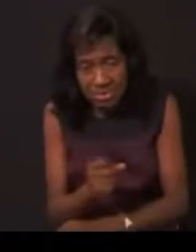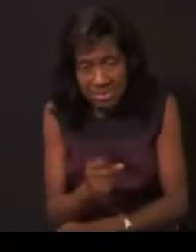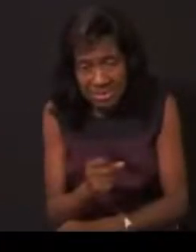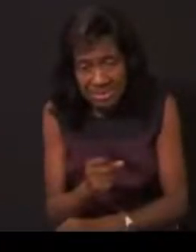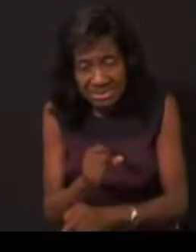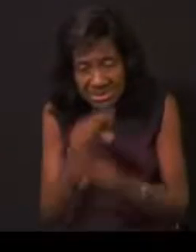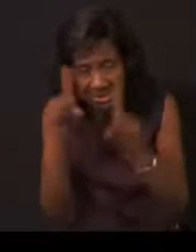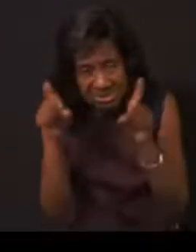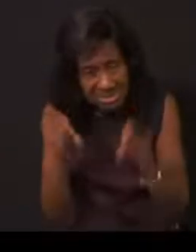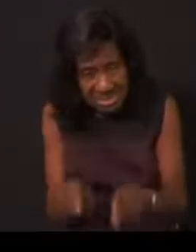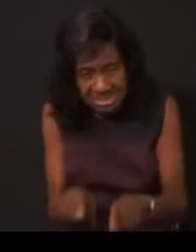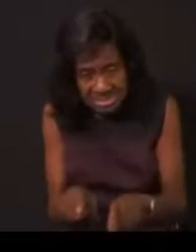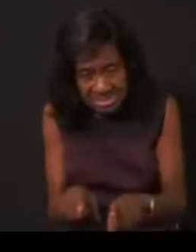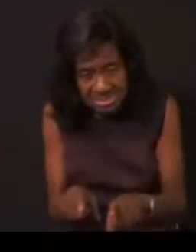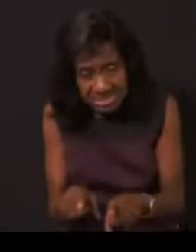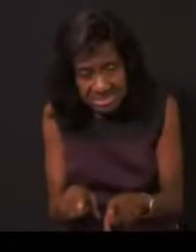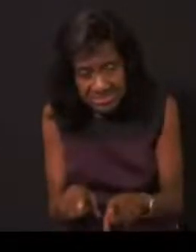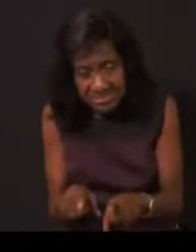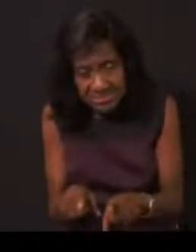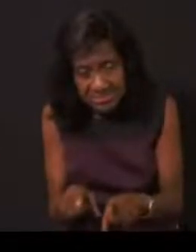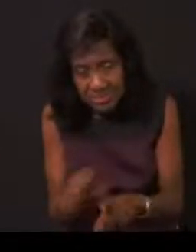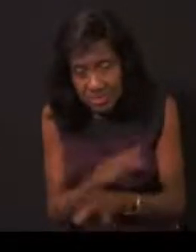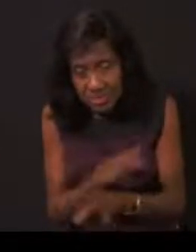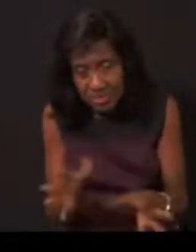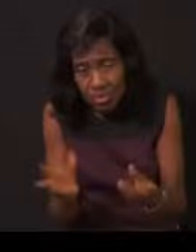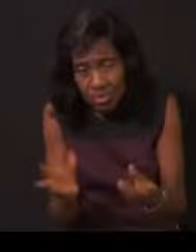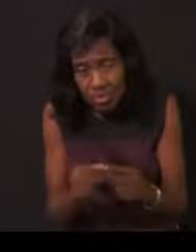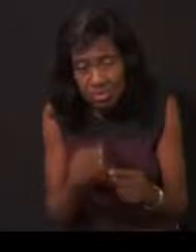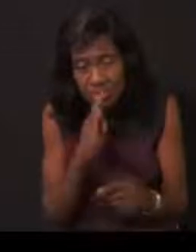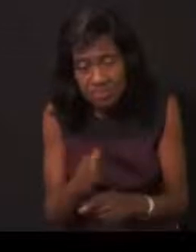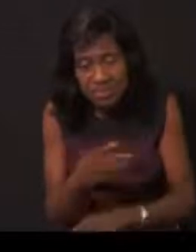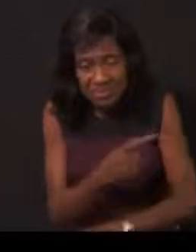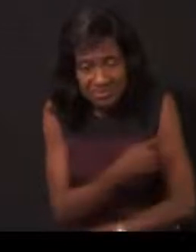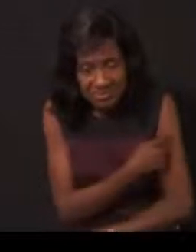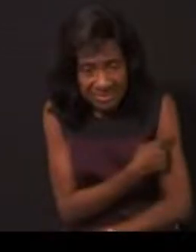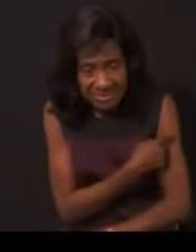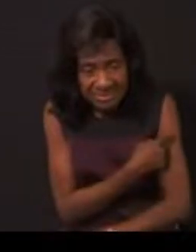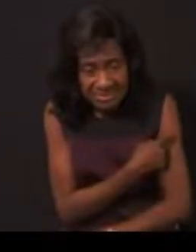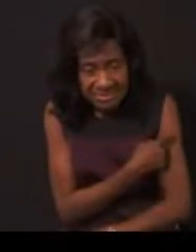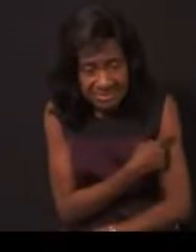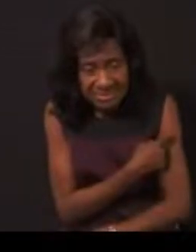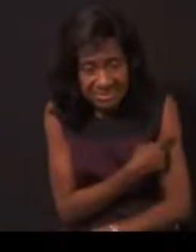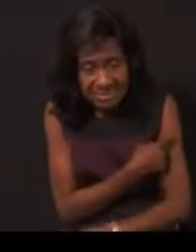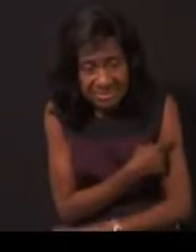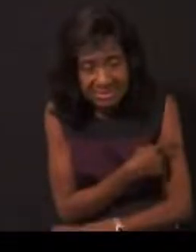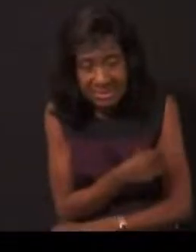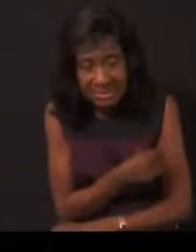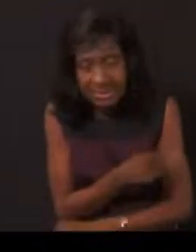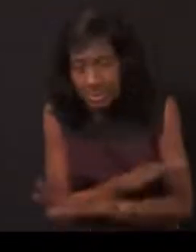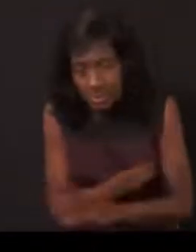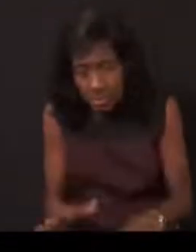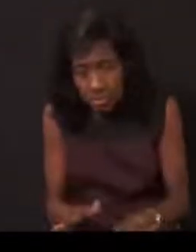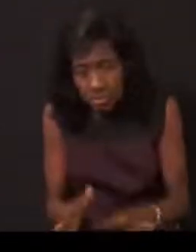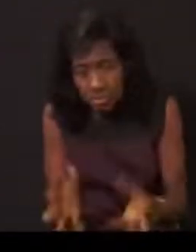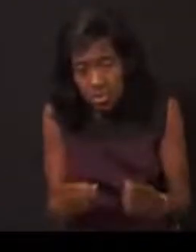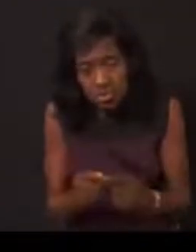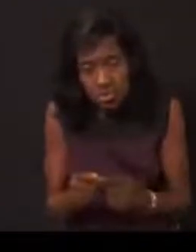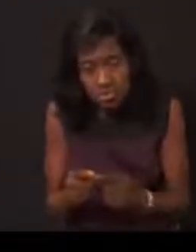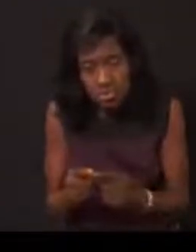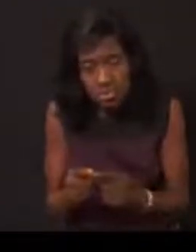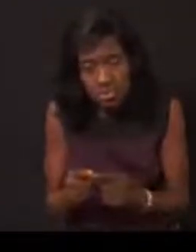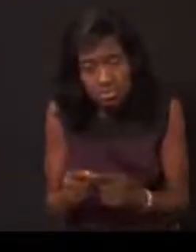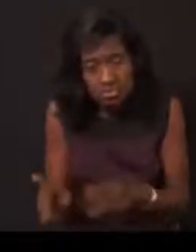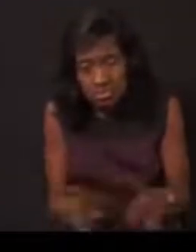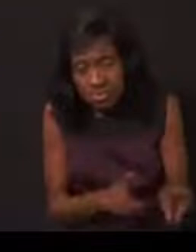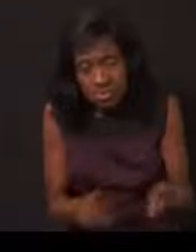not wish to take the test. They do not wish to participate in some of the public health protocols around